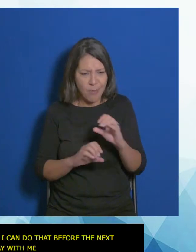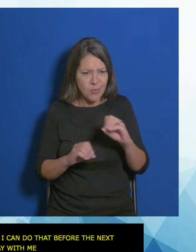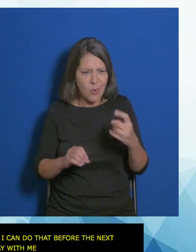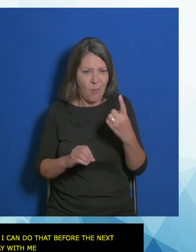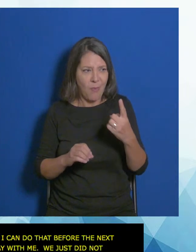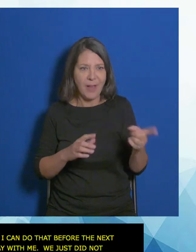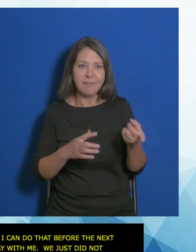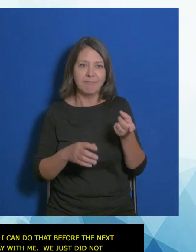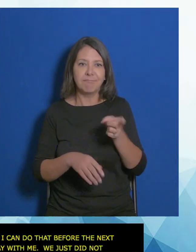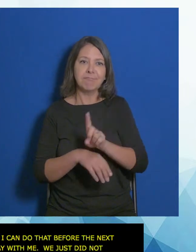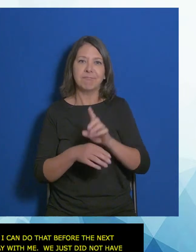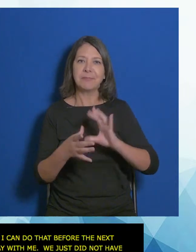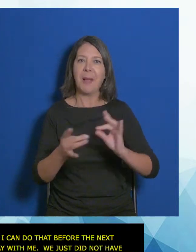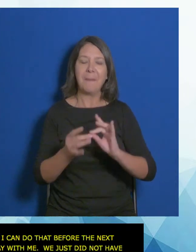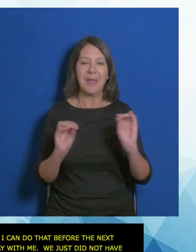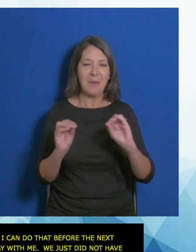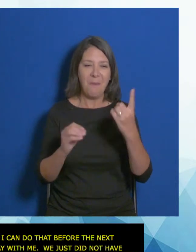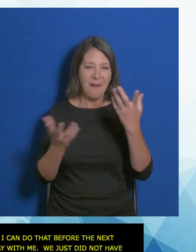today.